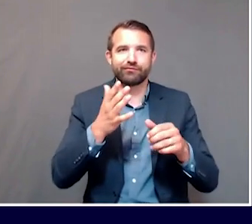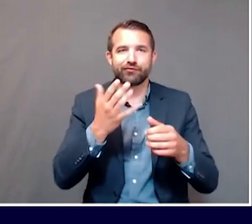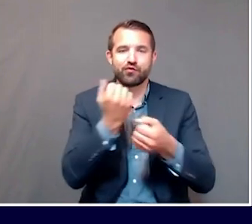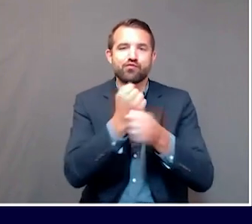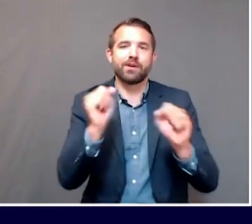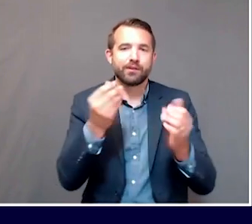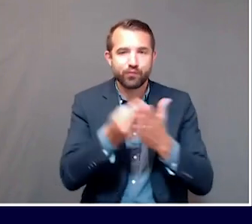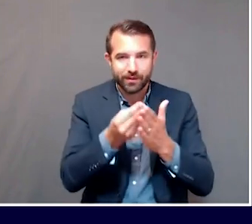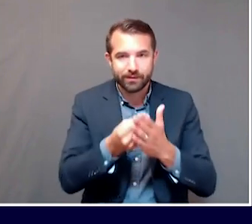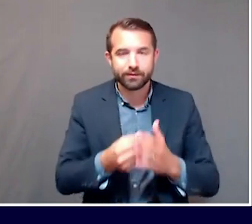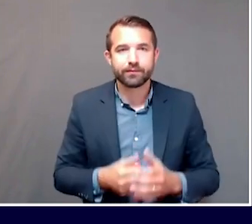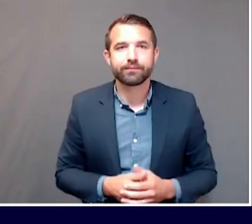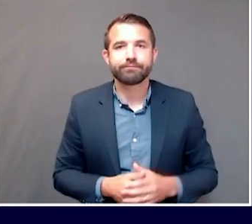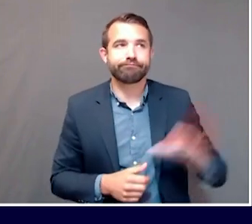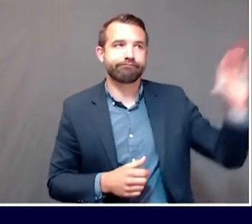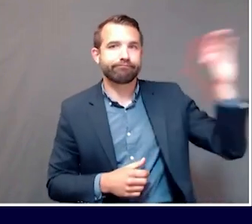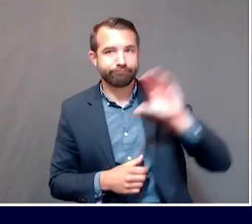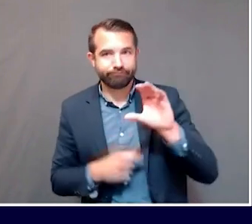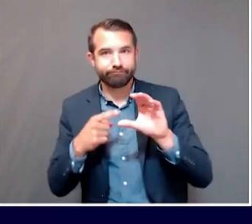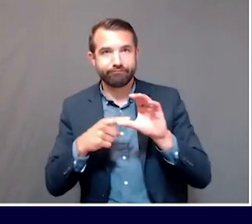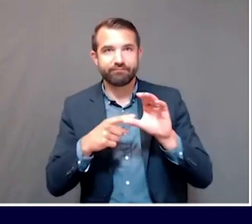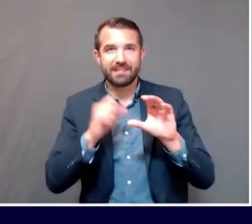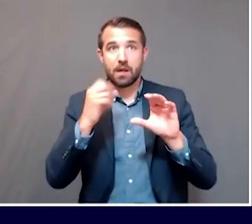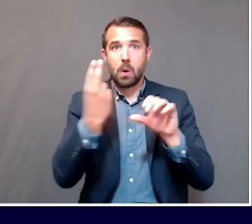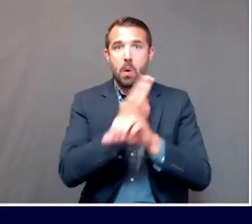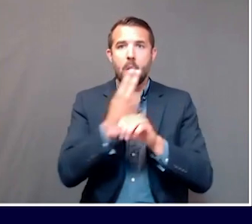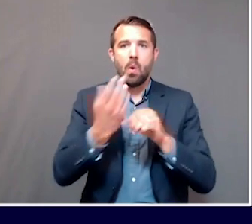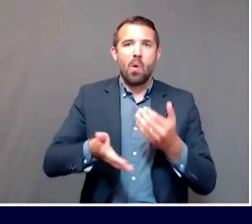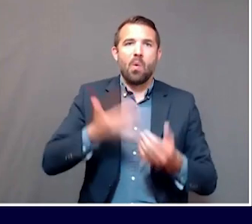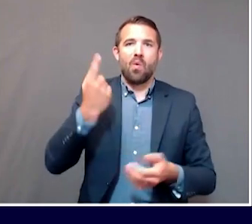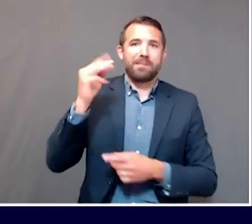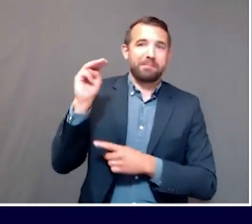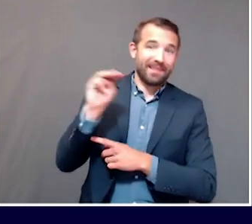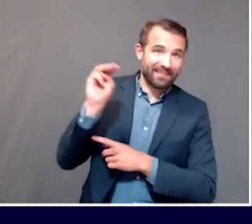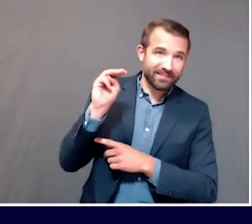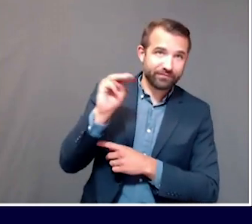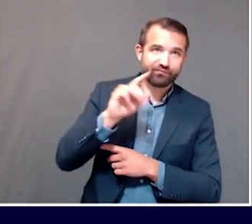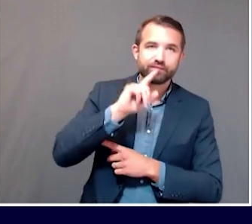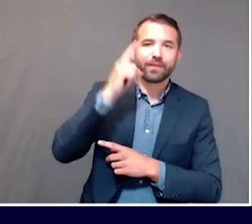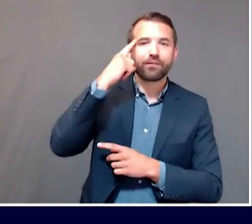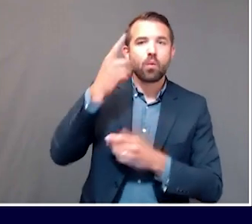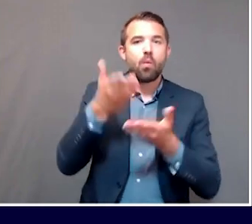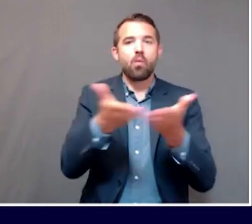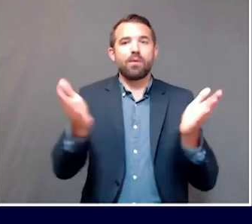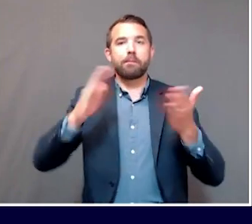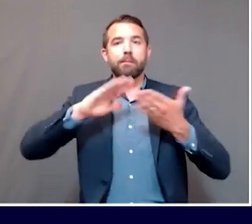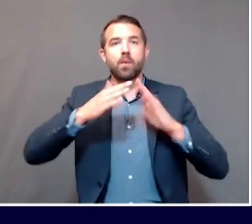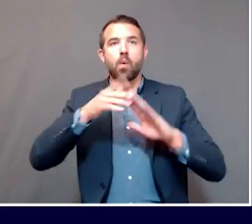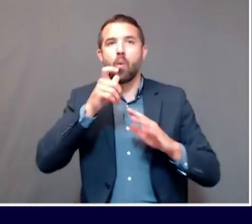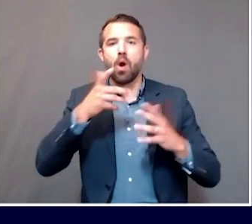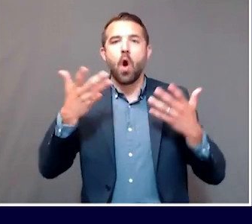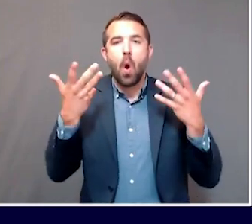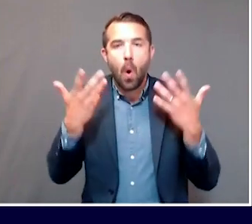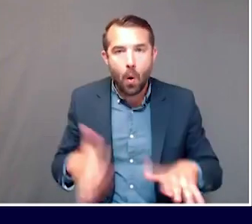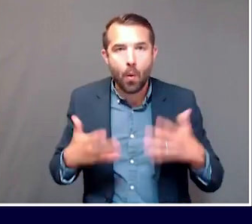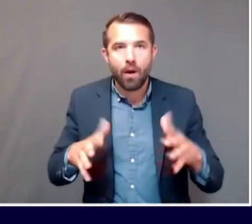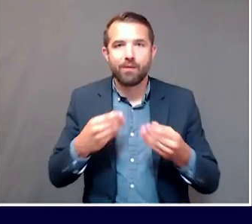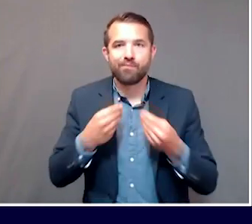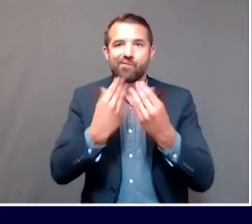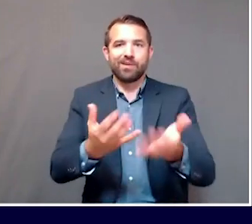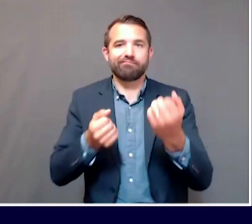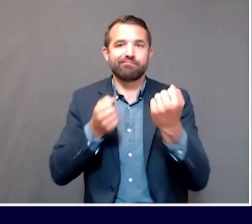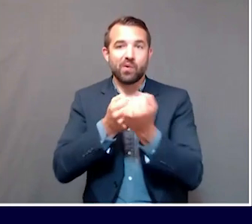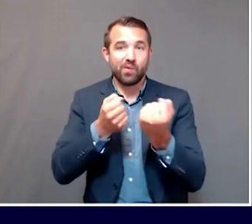that, and we're hoping a significant amount of that will support some of these communities because we know they are disproportionately hard hit. We continue to